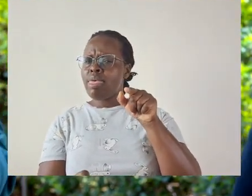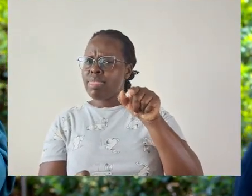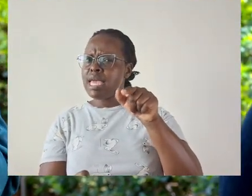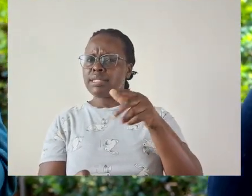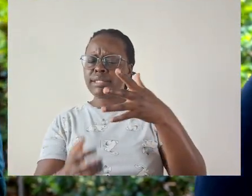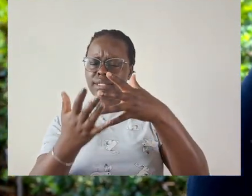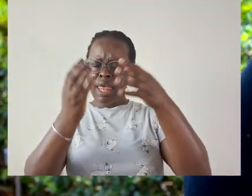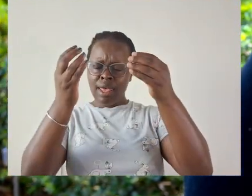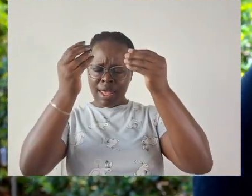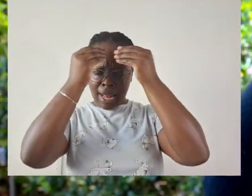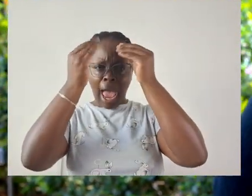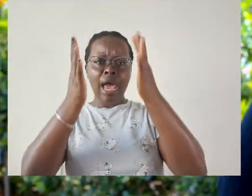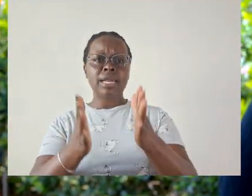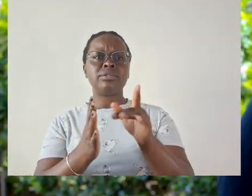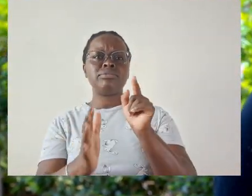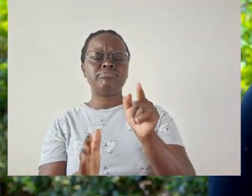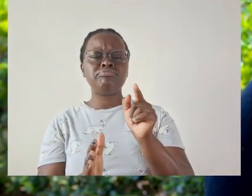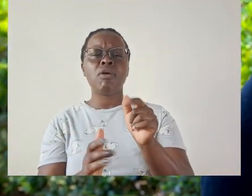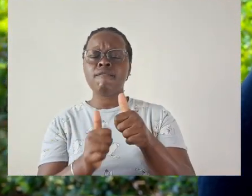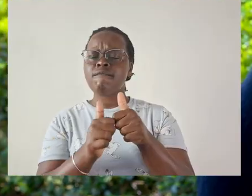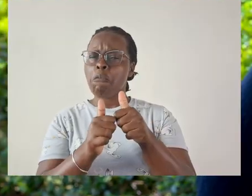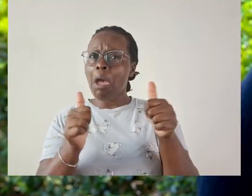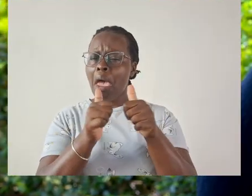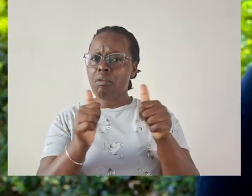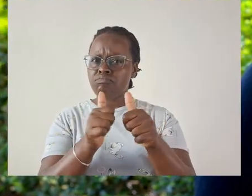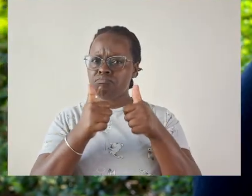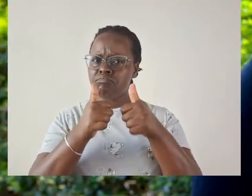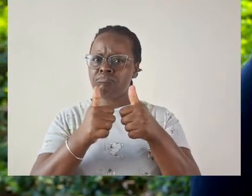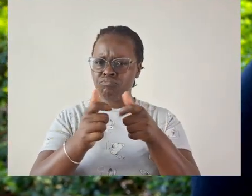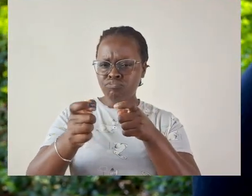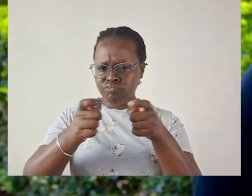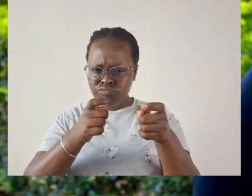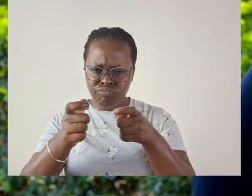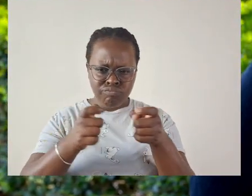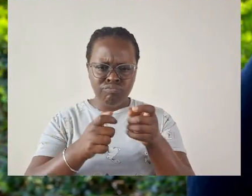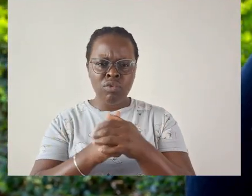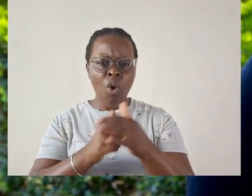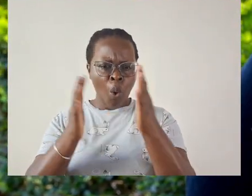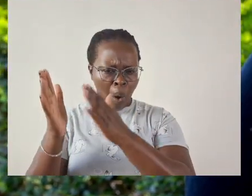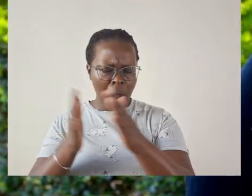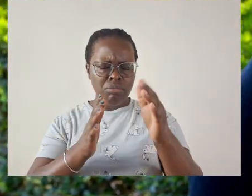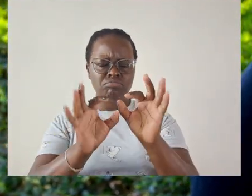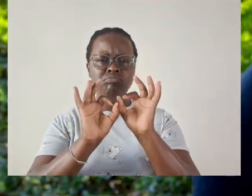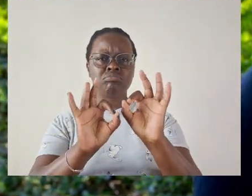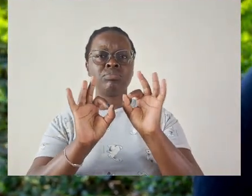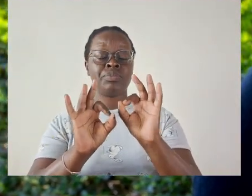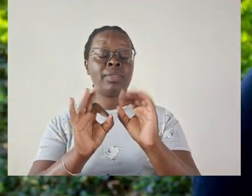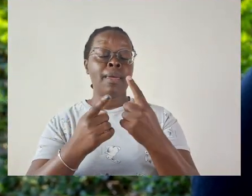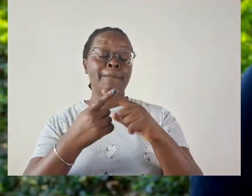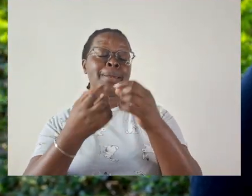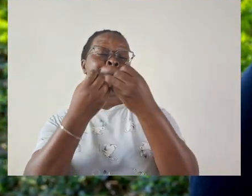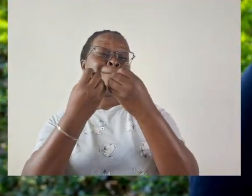it is possible to organize them from the regional level, you know, looking at it logistically. Sometimes it is the logistics